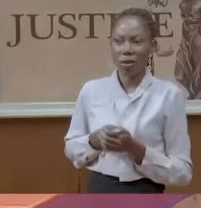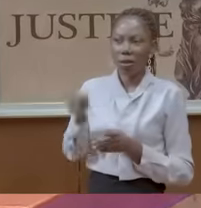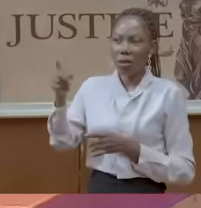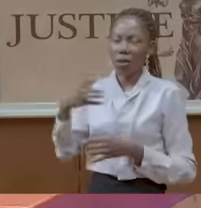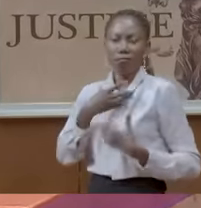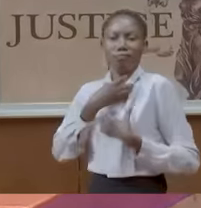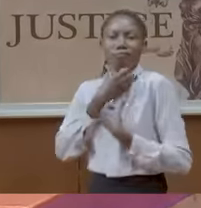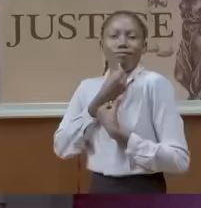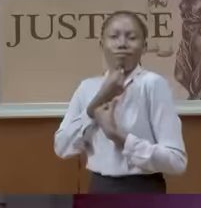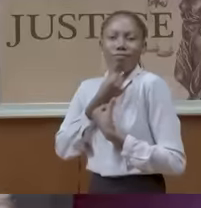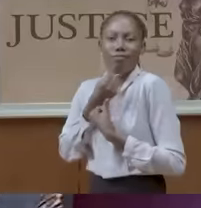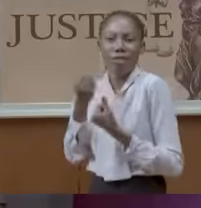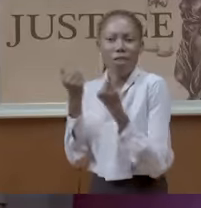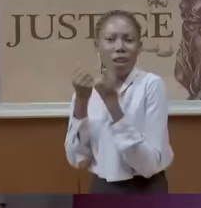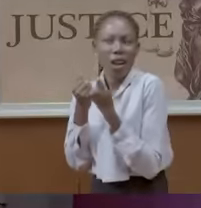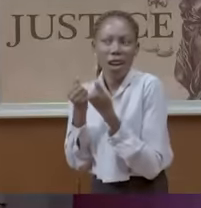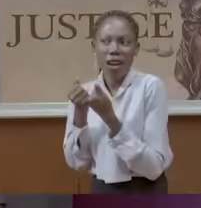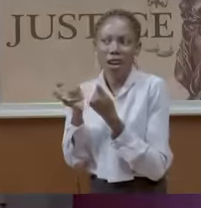nothing. She will don't hold me. Before, no.